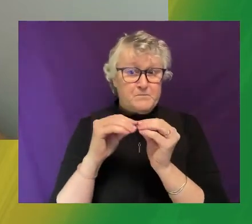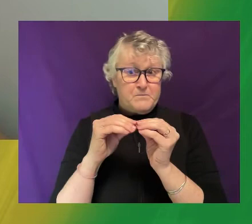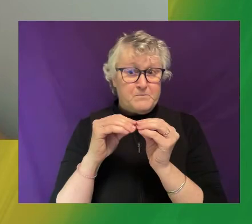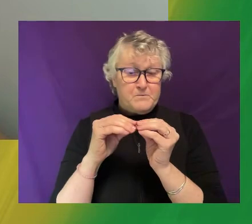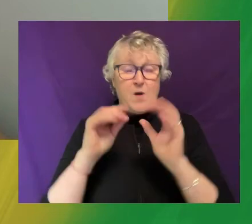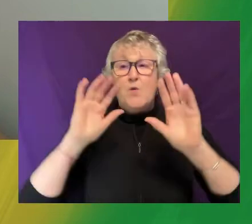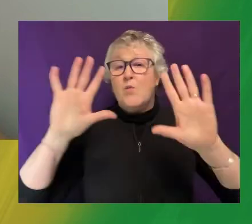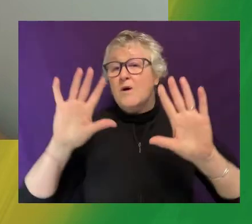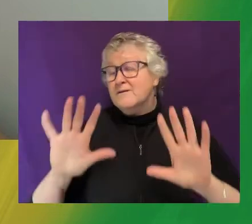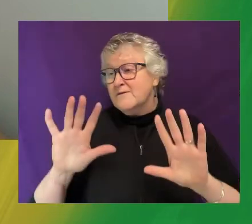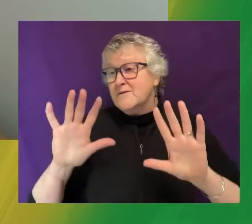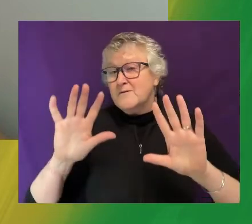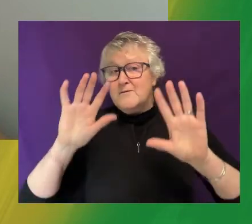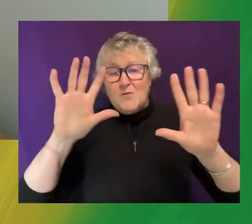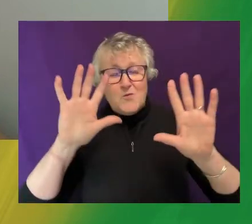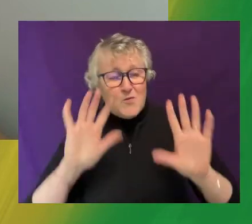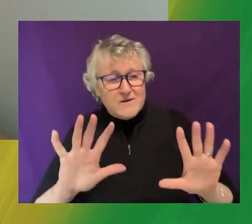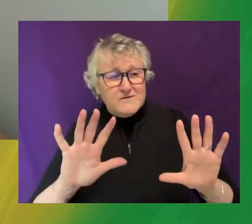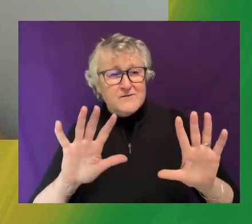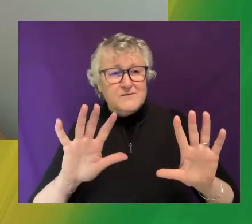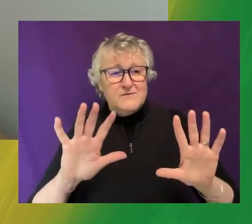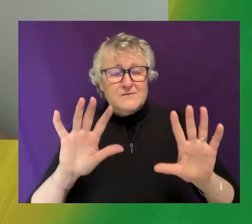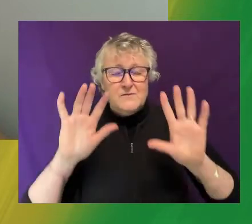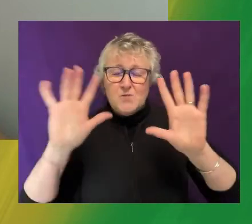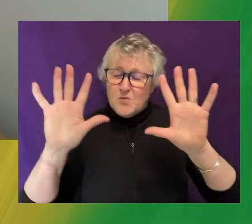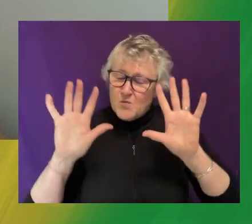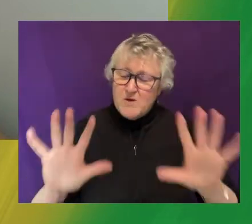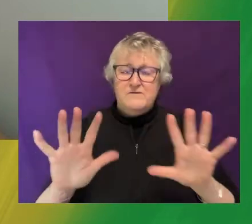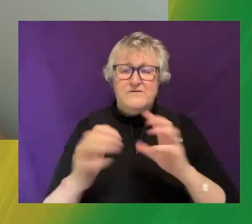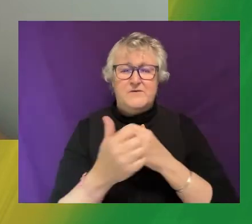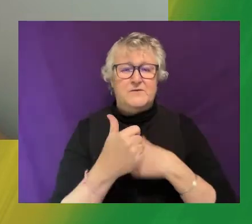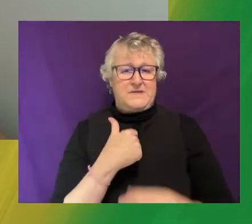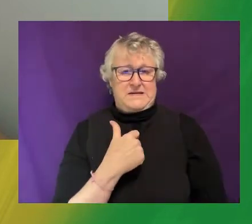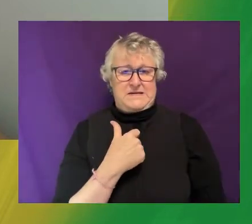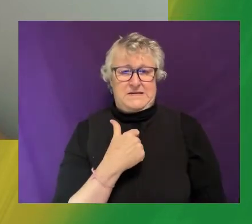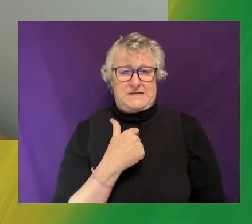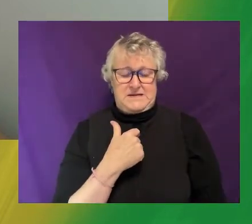Wonderful, wonderful, wonderful me.